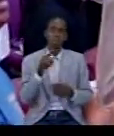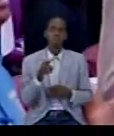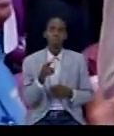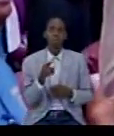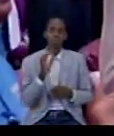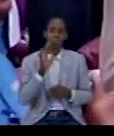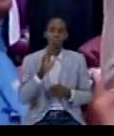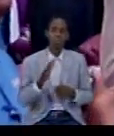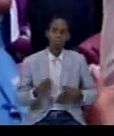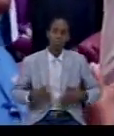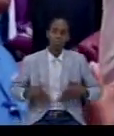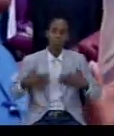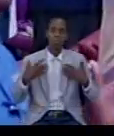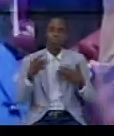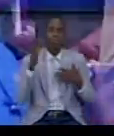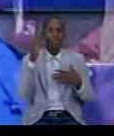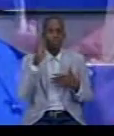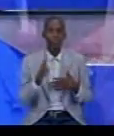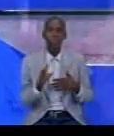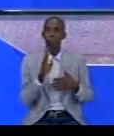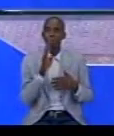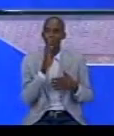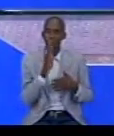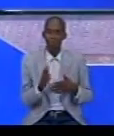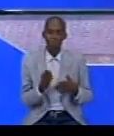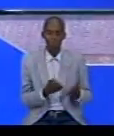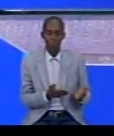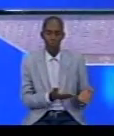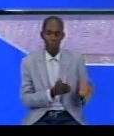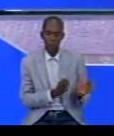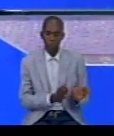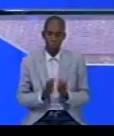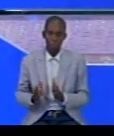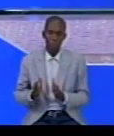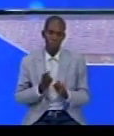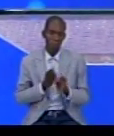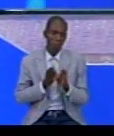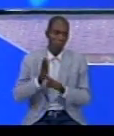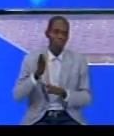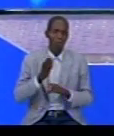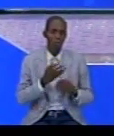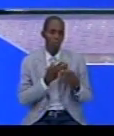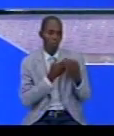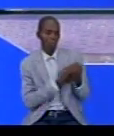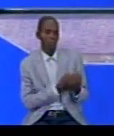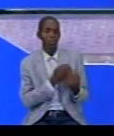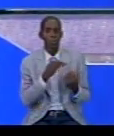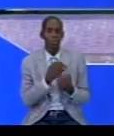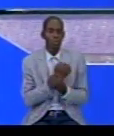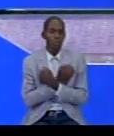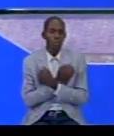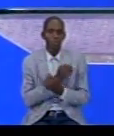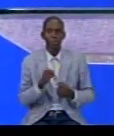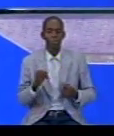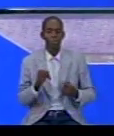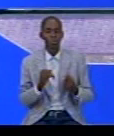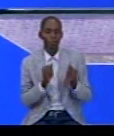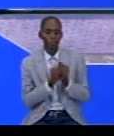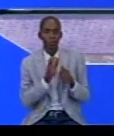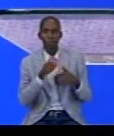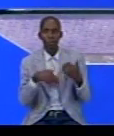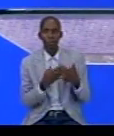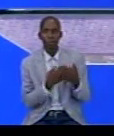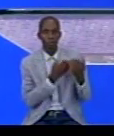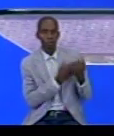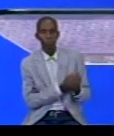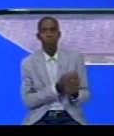Your life will be lived straightforward, courageously, lovingly, confidently. You are